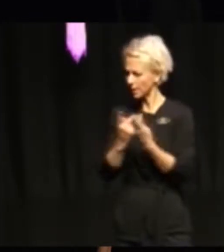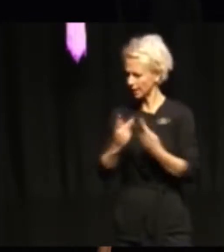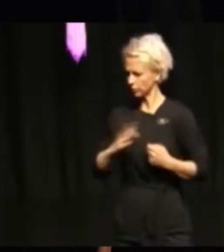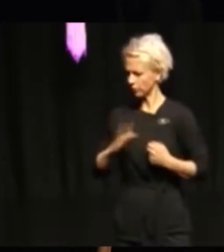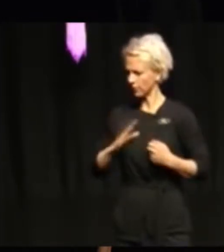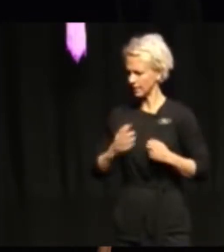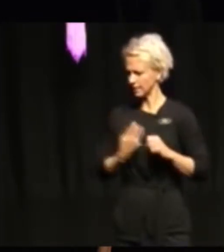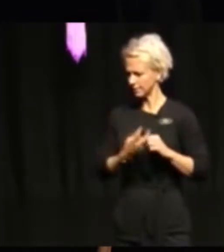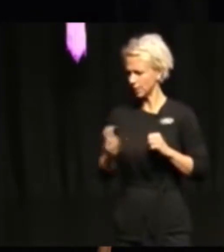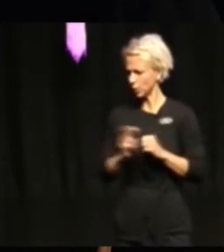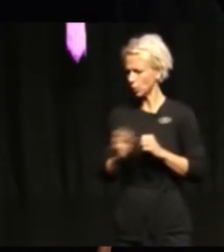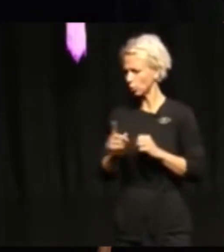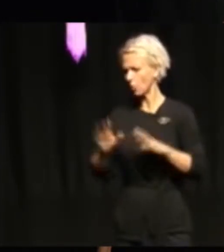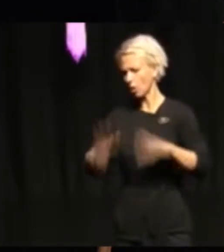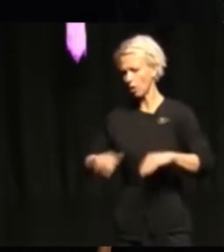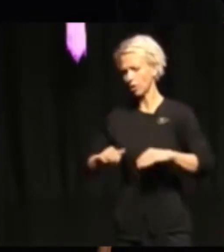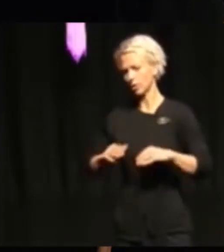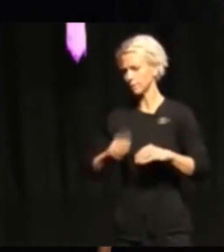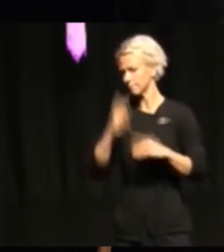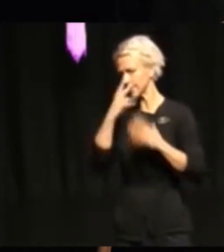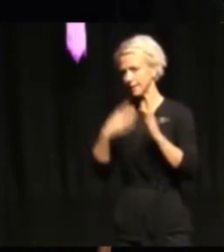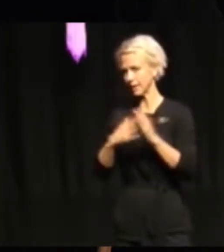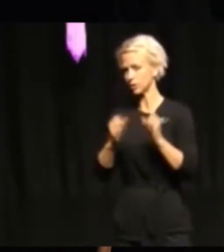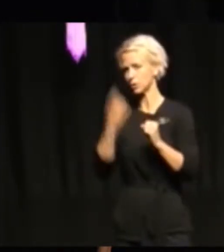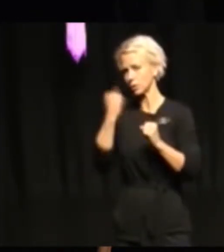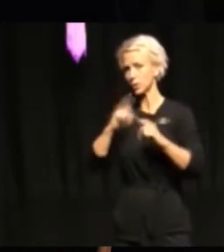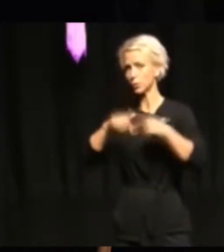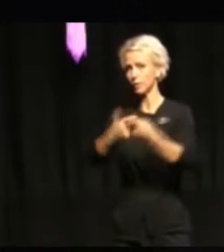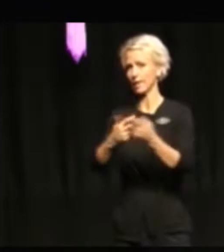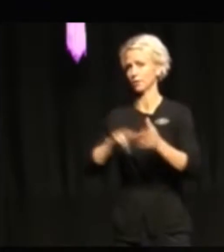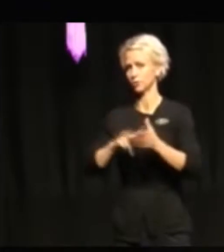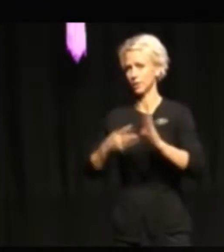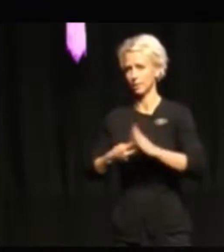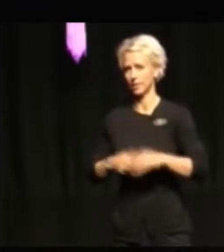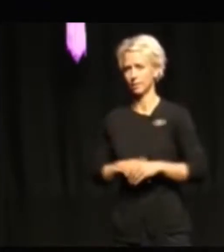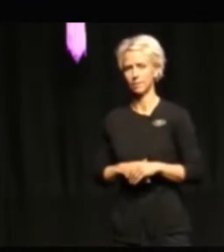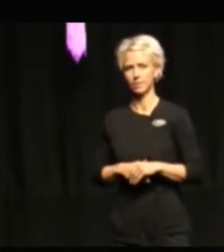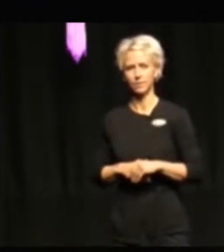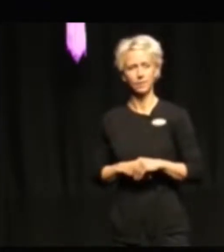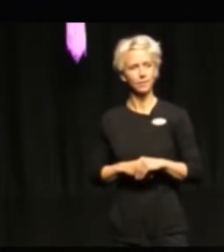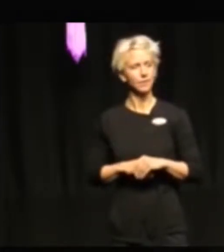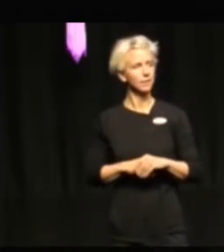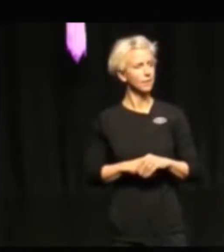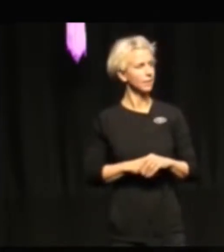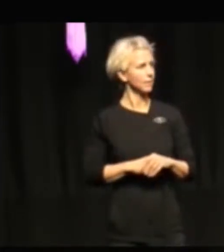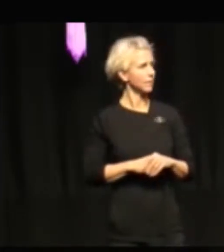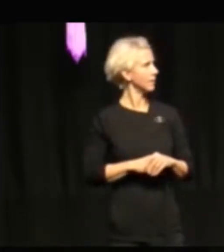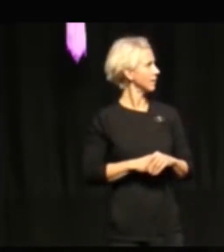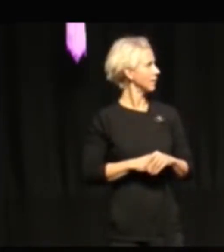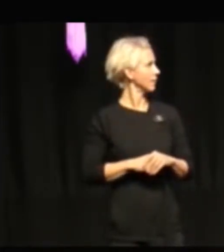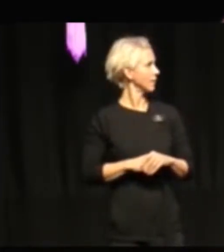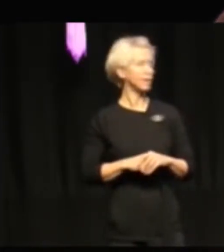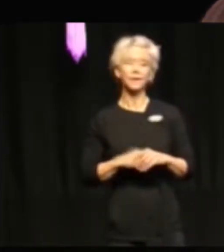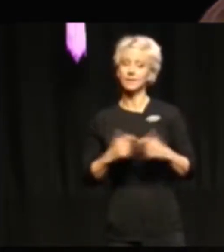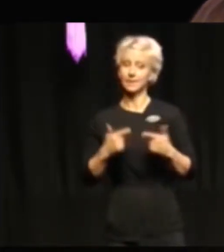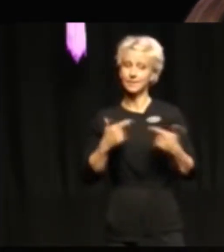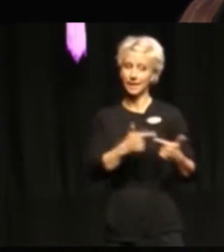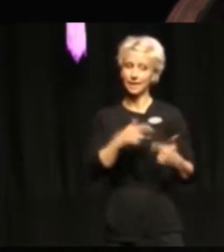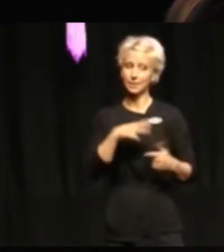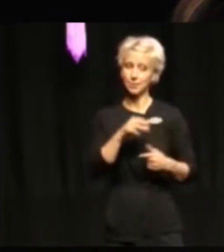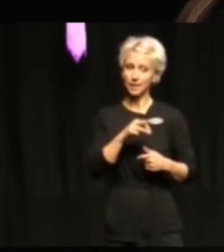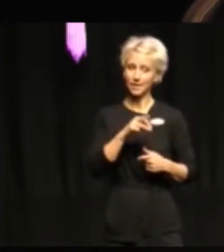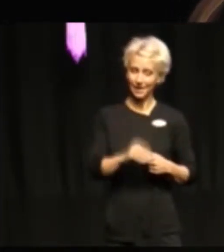strengthening the system in a sense. Yes. Thank you, Anna, and thank you, Maria, for this really good